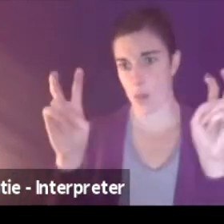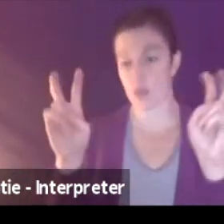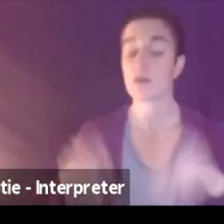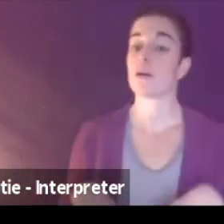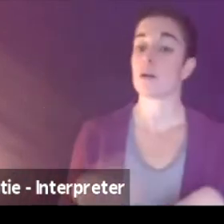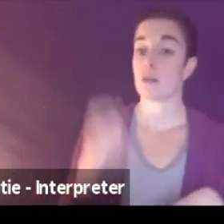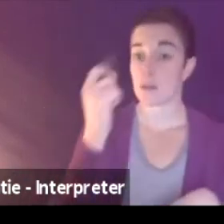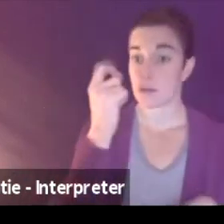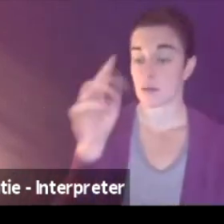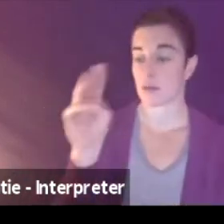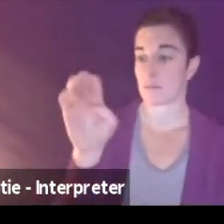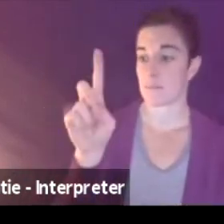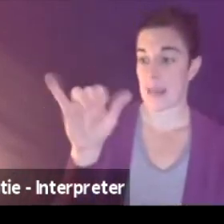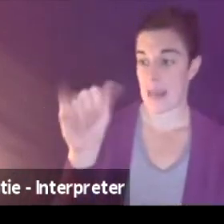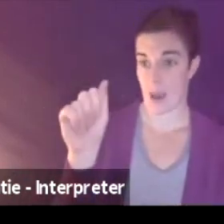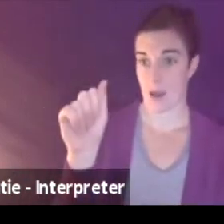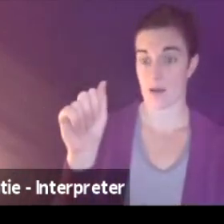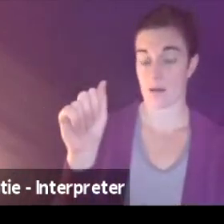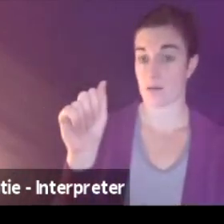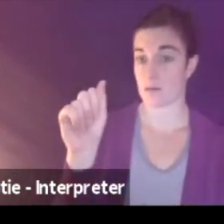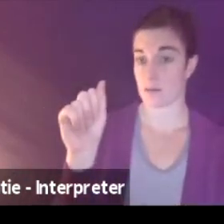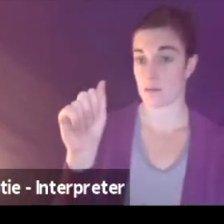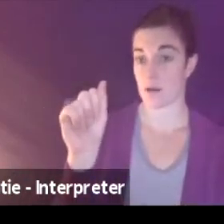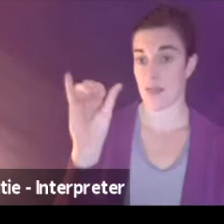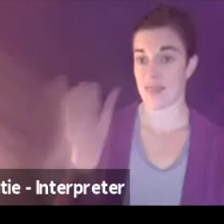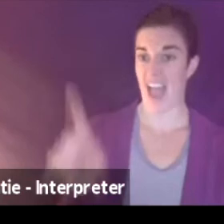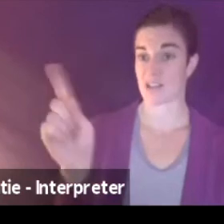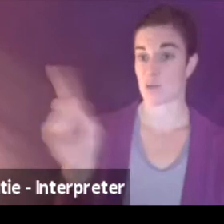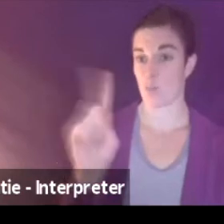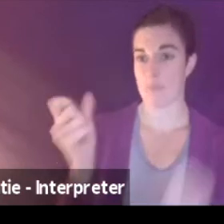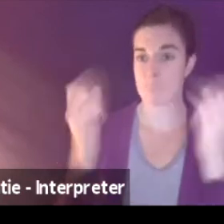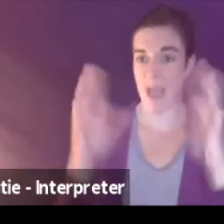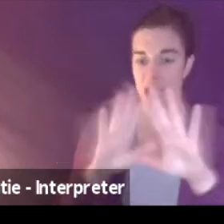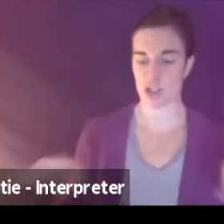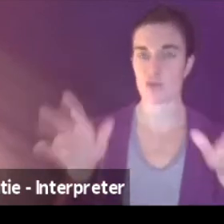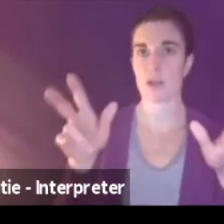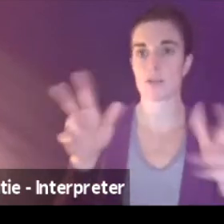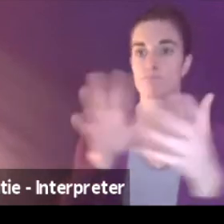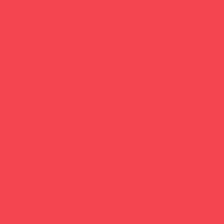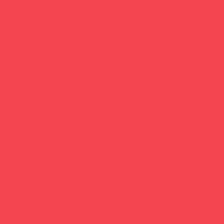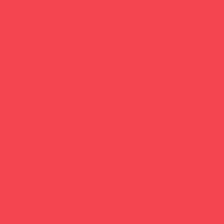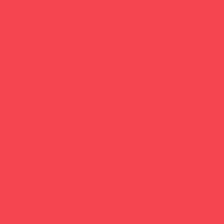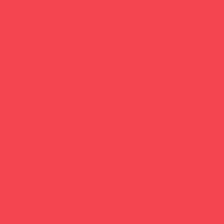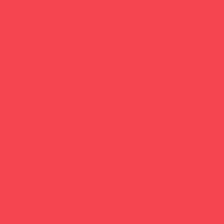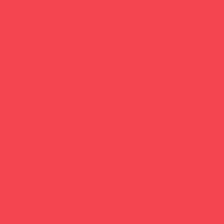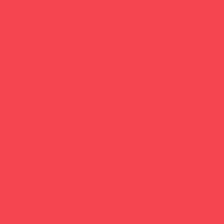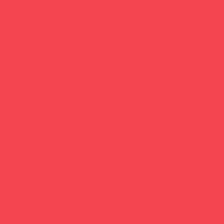a lot of fathers. It's where they receive these roles, where they receive this training.